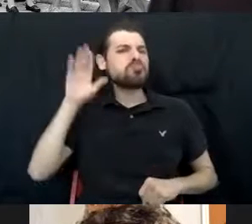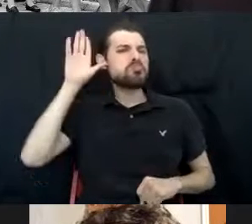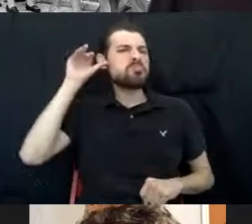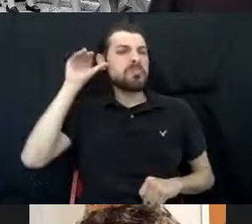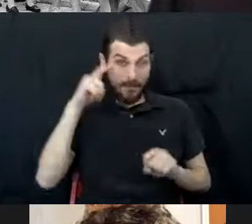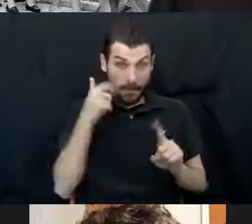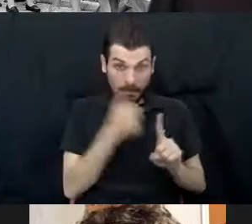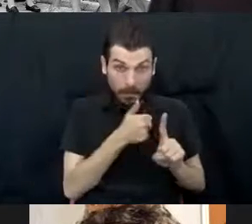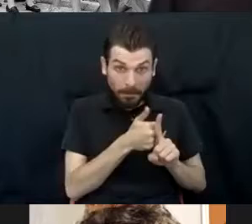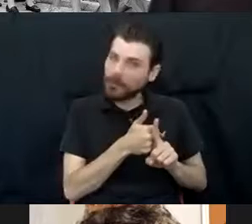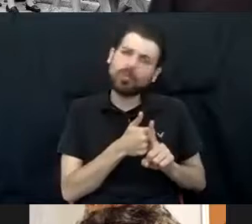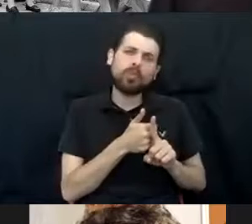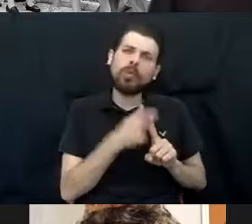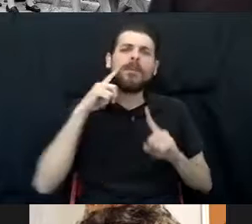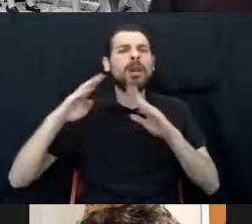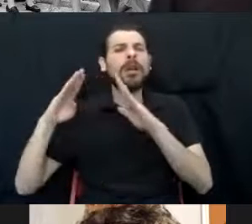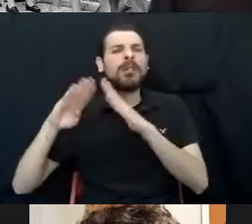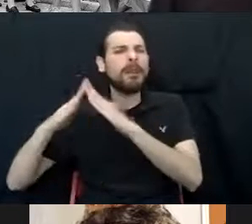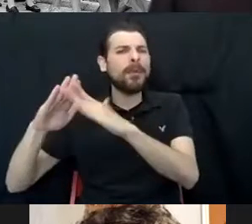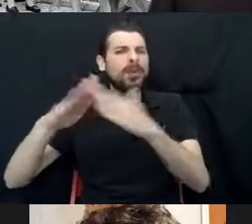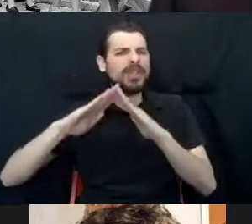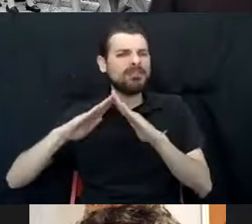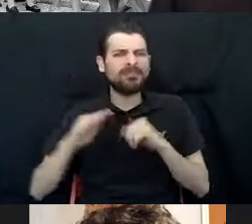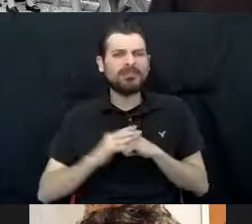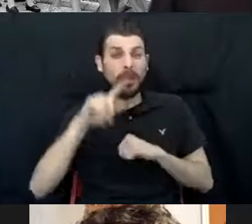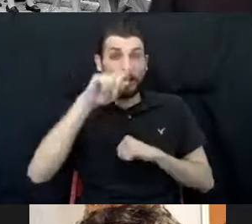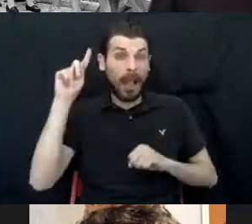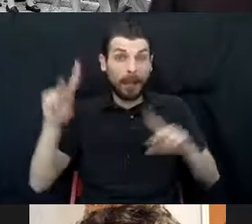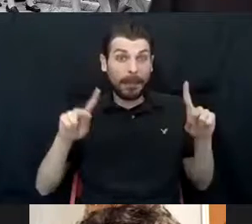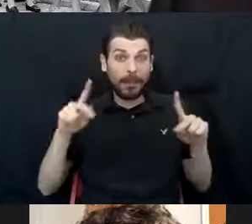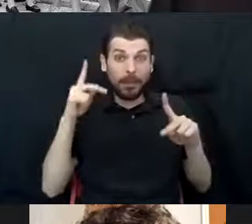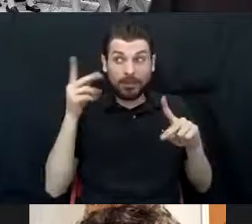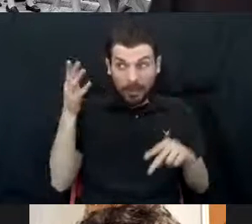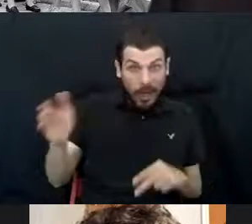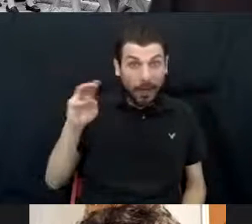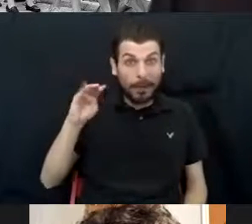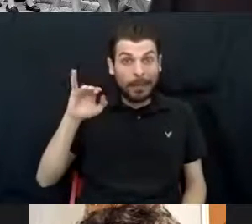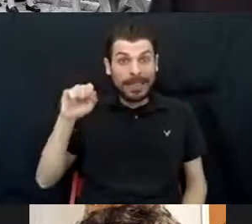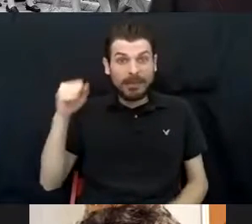community. People in the movement, black people in the movement in Mississippi used to say, I'm doing this for the